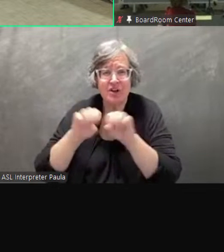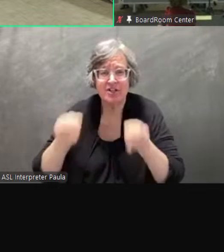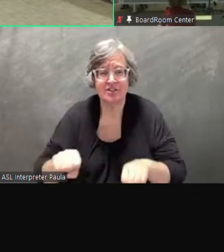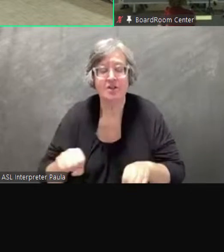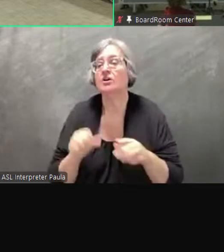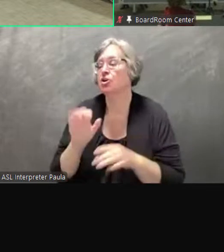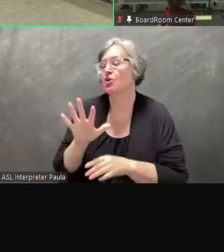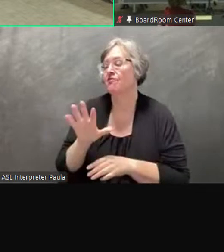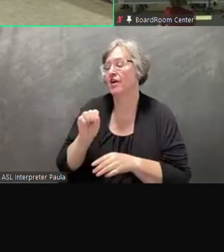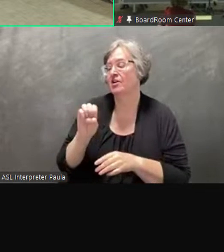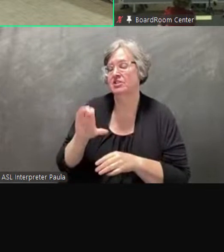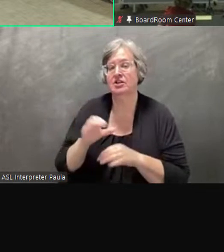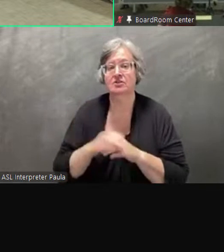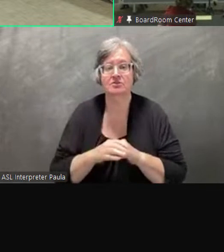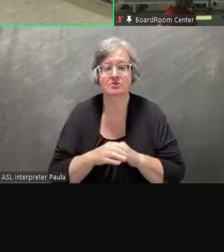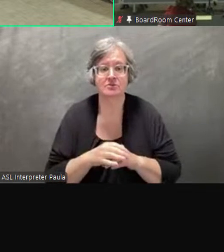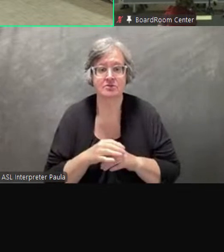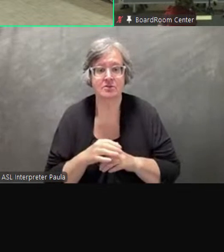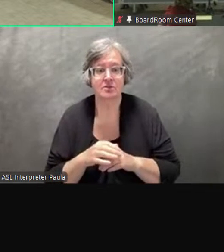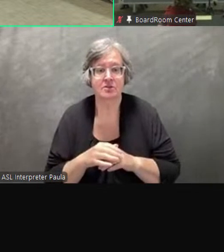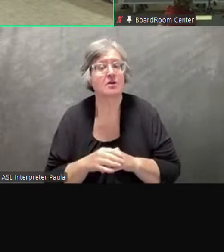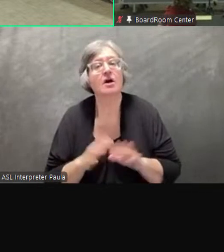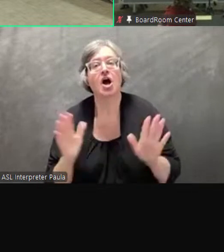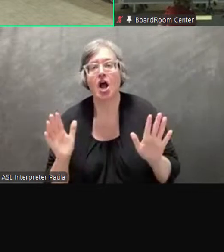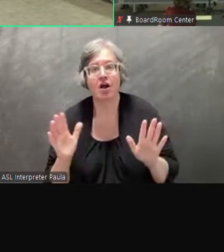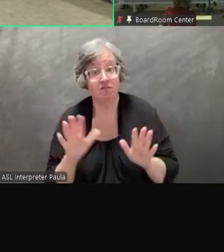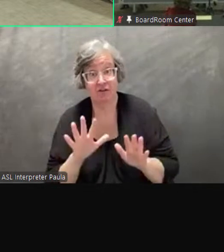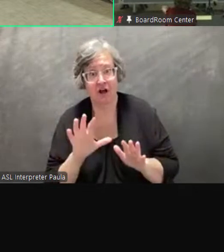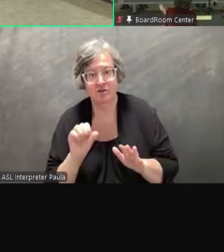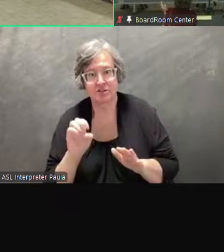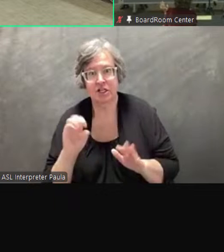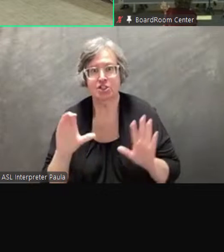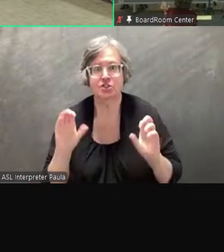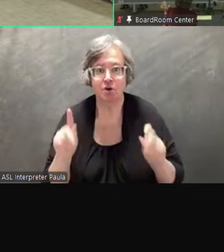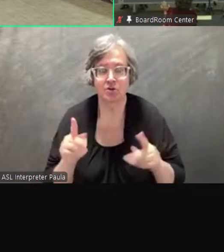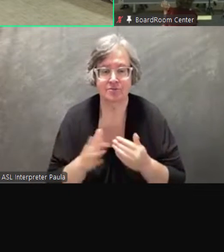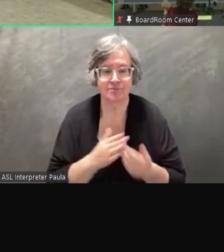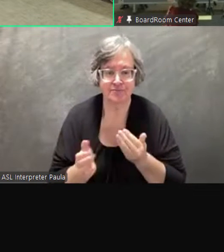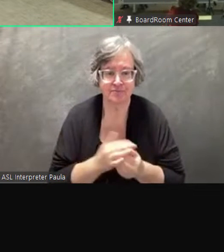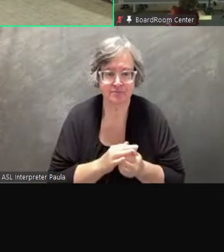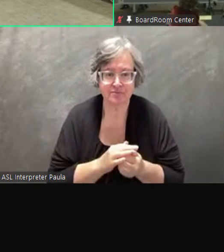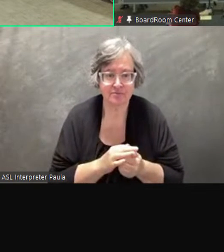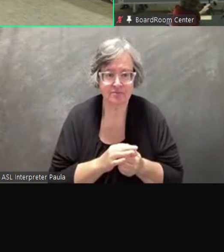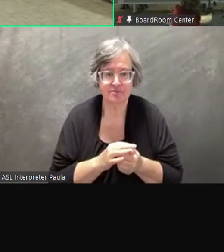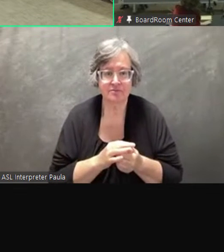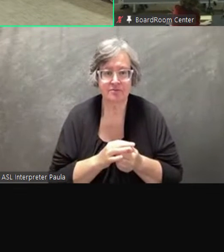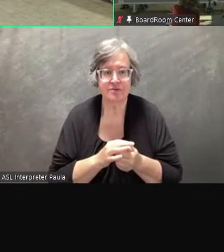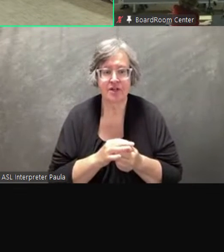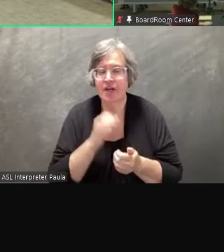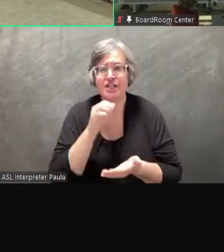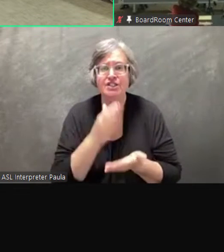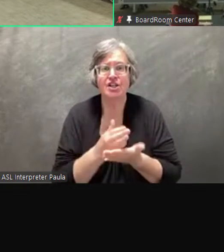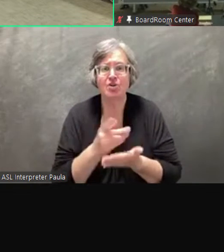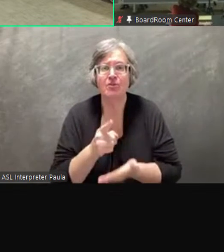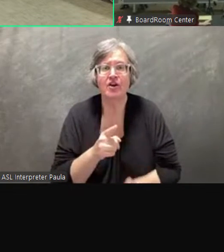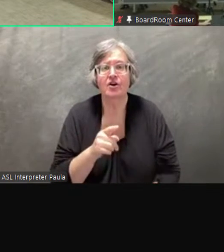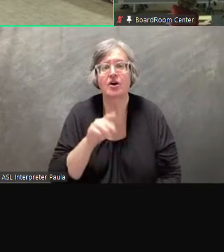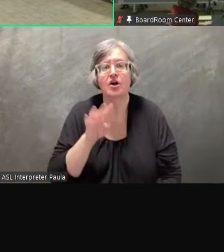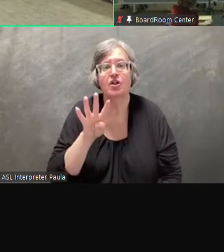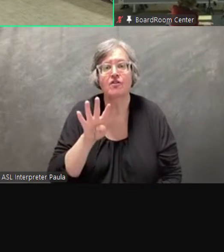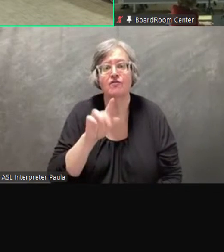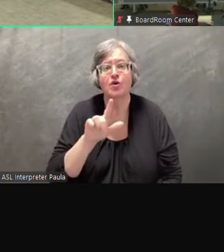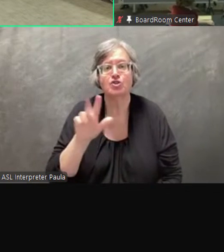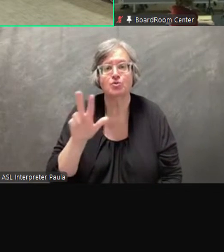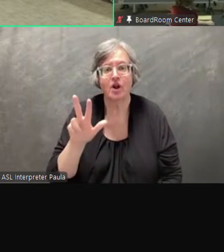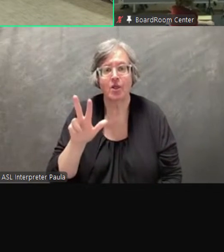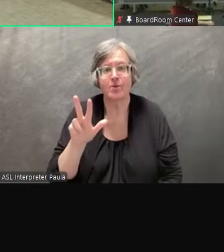seconds remaining. 5 seconds. Anyways, I think the buses stop there because 423 bus